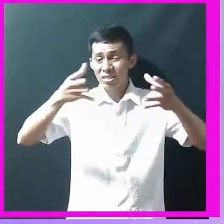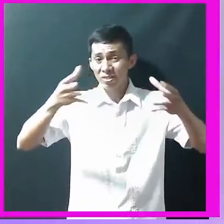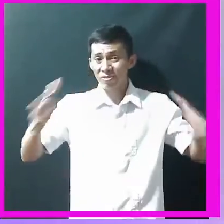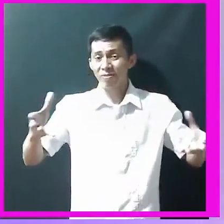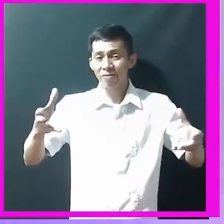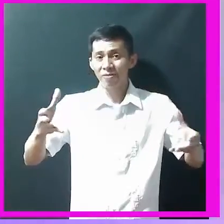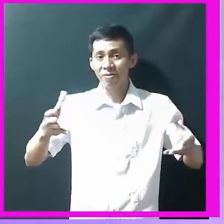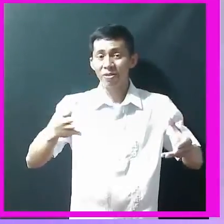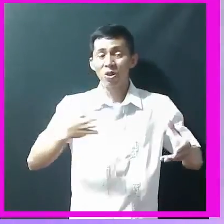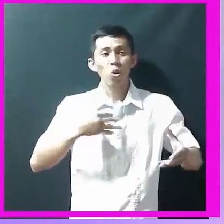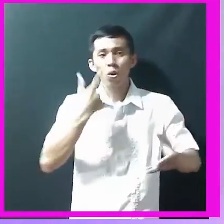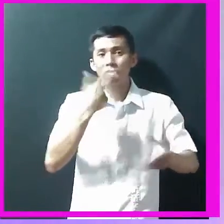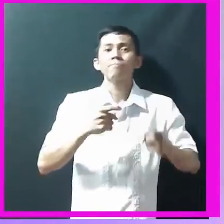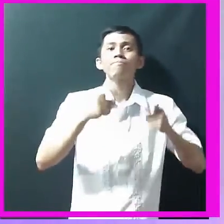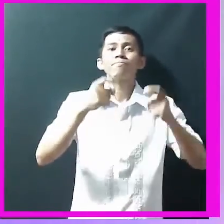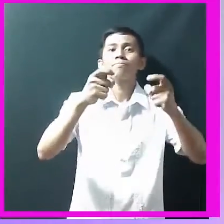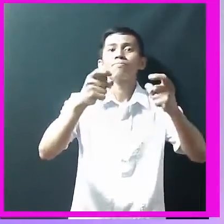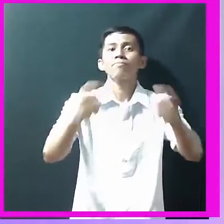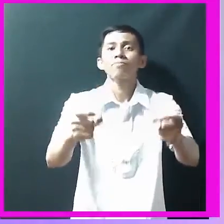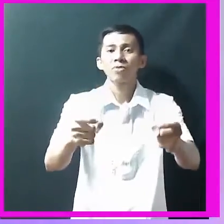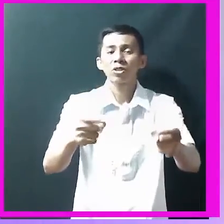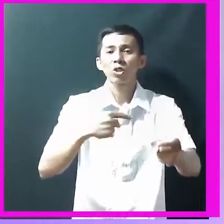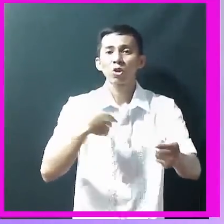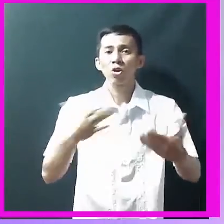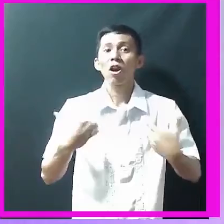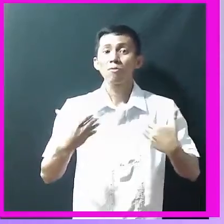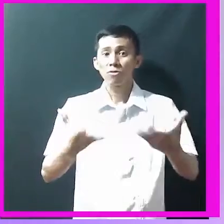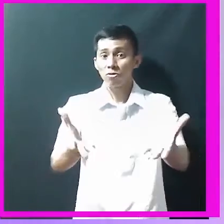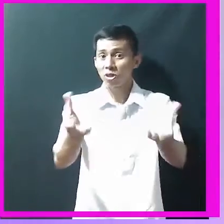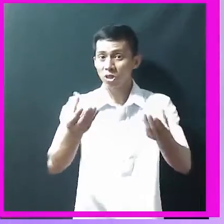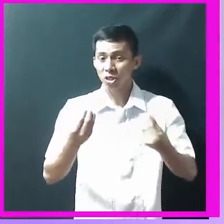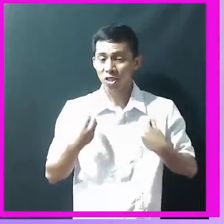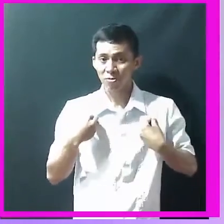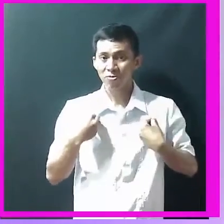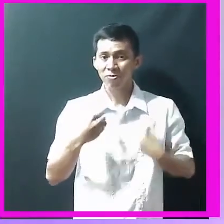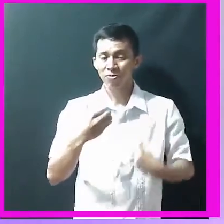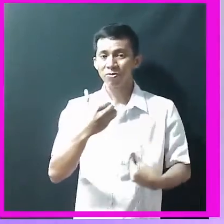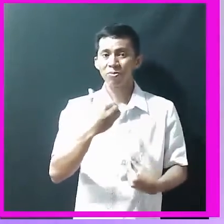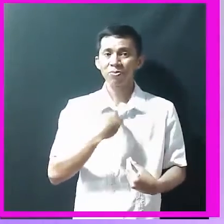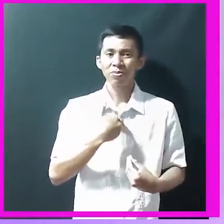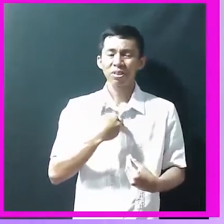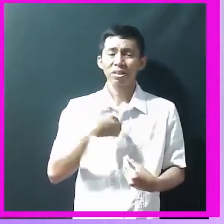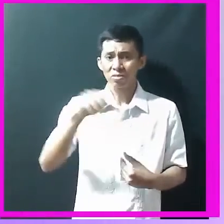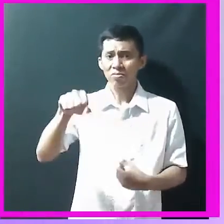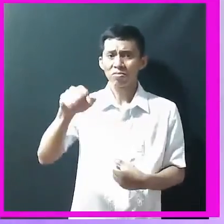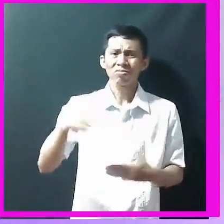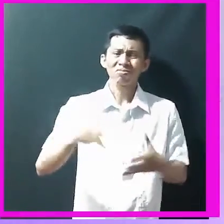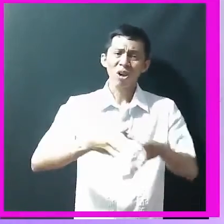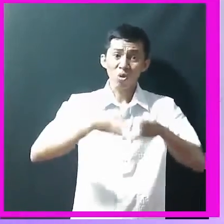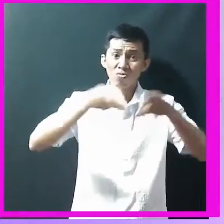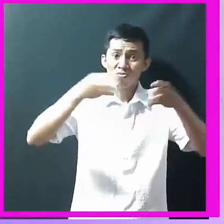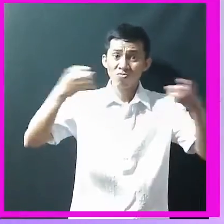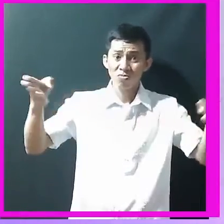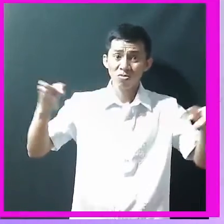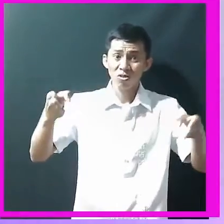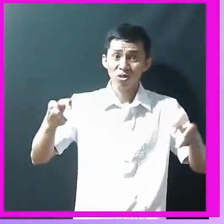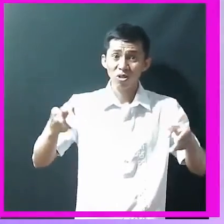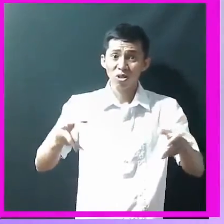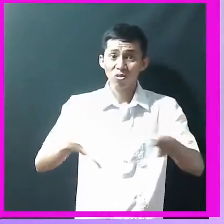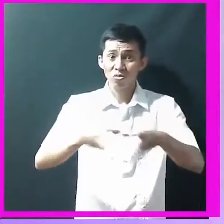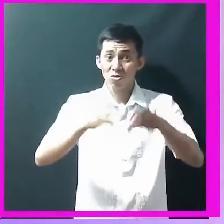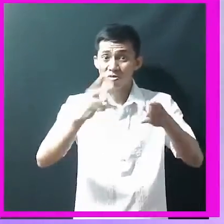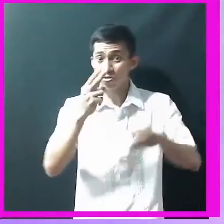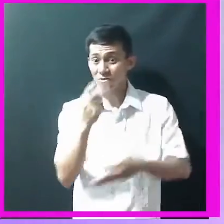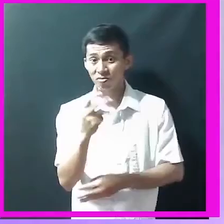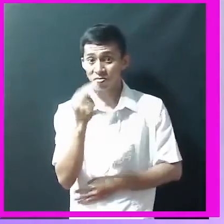comfort ang ikahatag kung imuhang madawat ang imuhang kaugalingon. Dako kaayo na nga comfort kung imuhang madawat ang imong ilong.